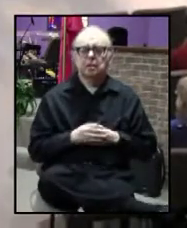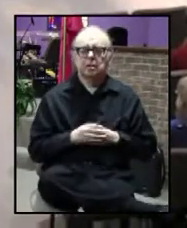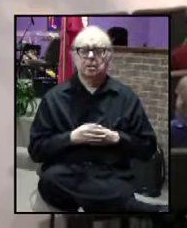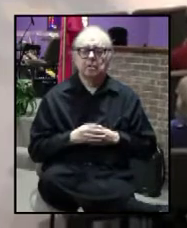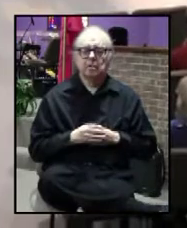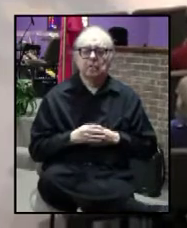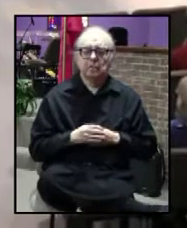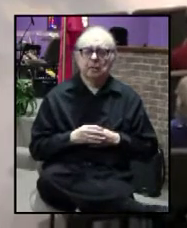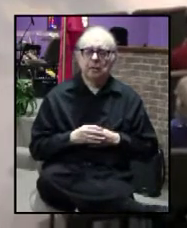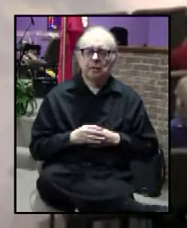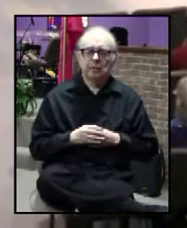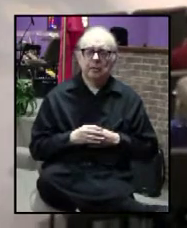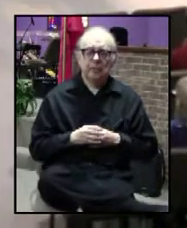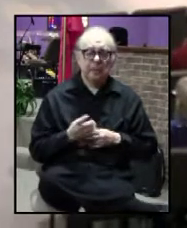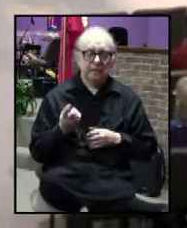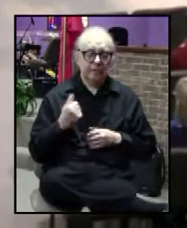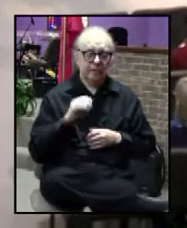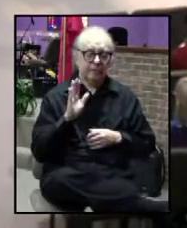goat you into something.